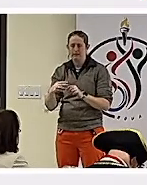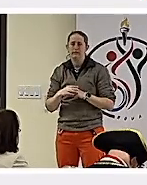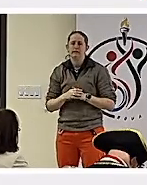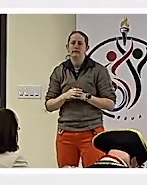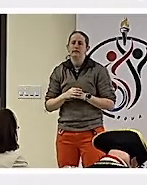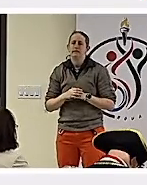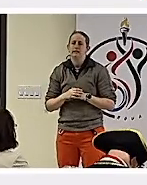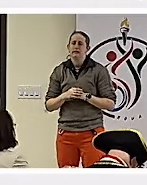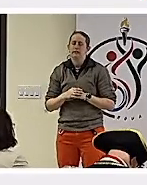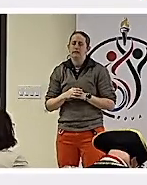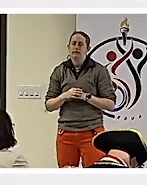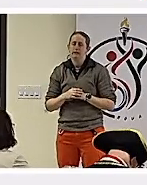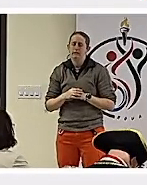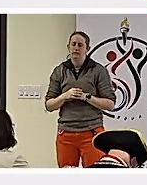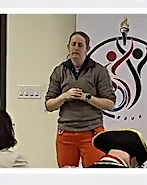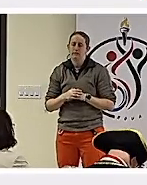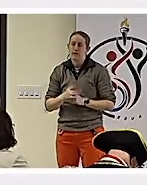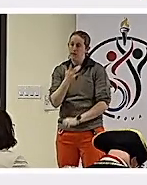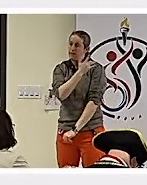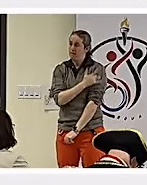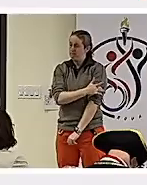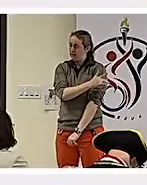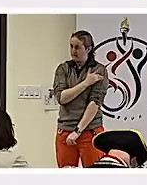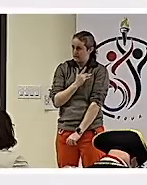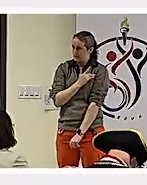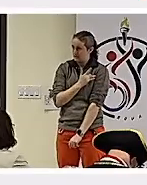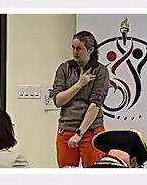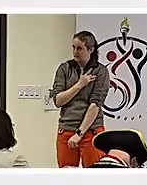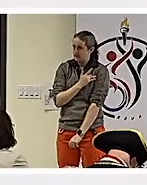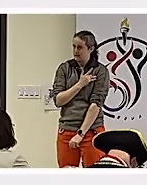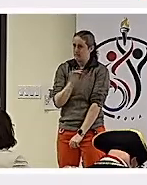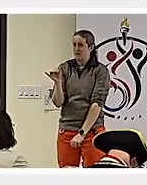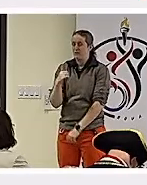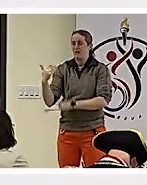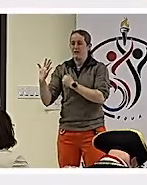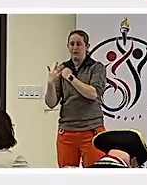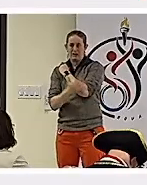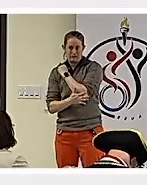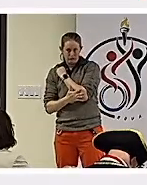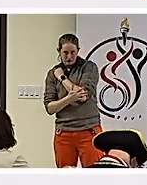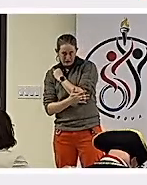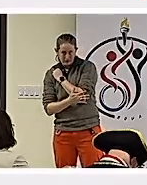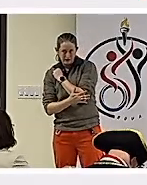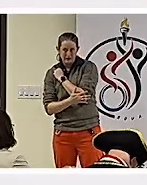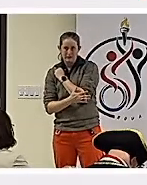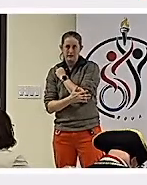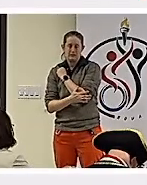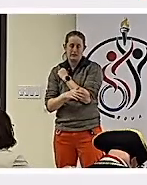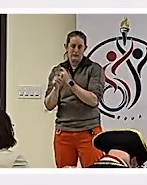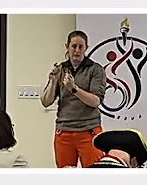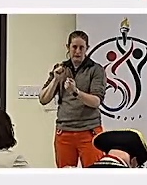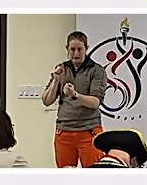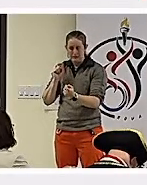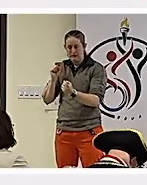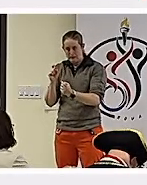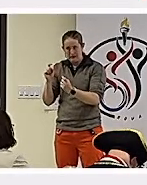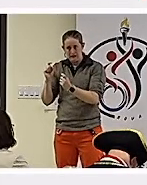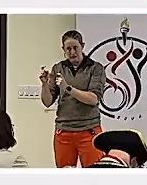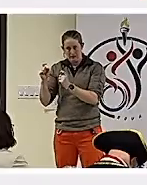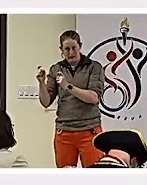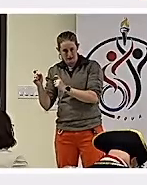As the province and the country continue to move with change towards action, the PANS